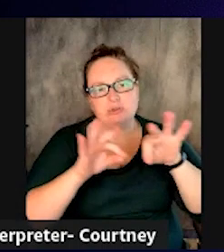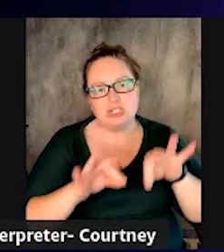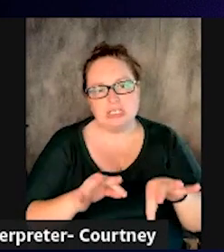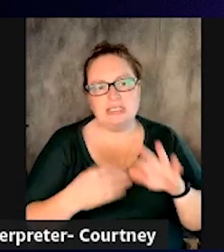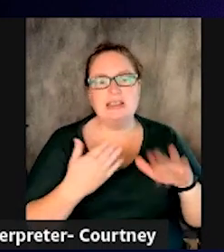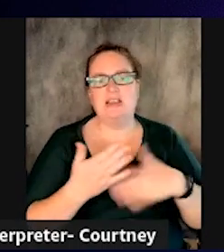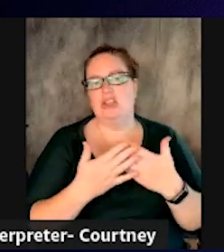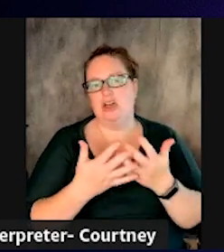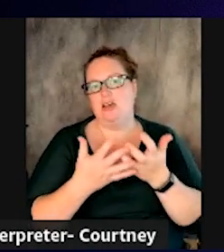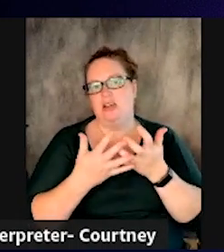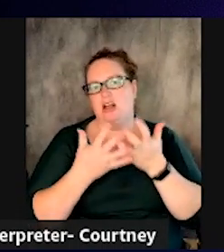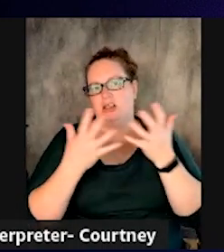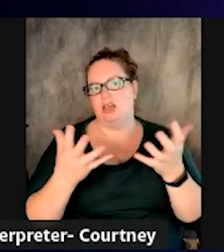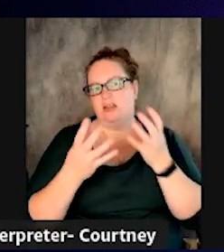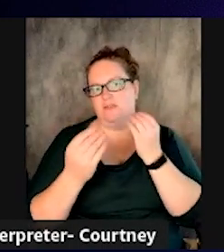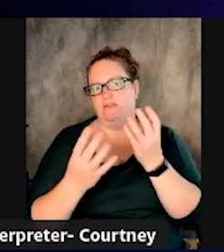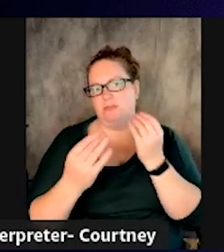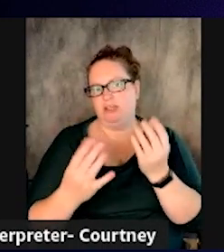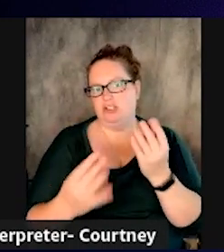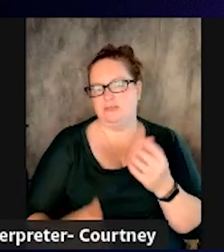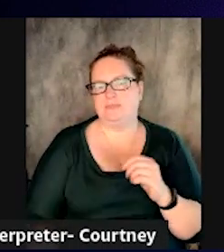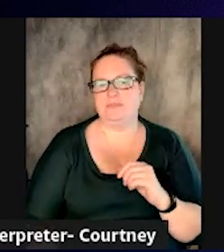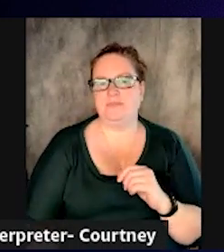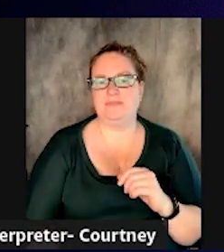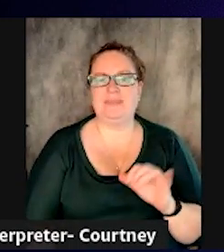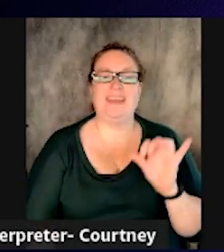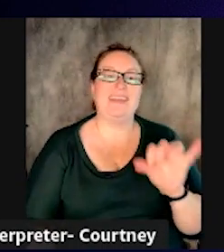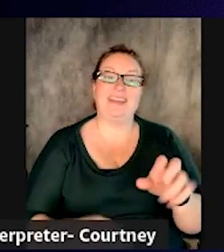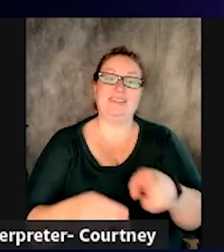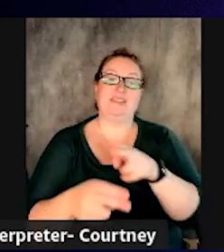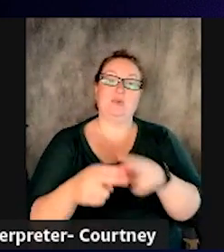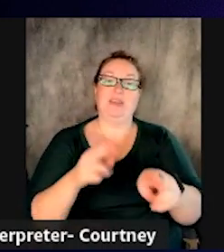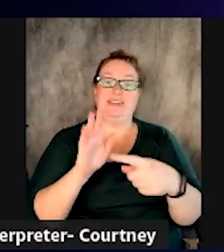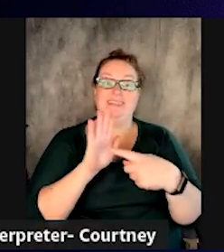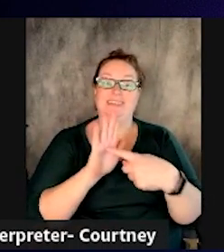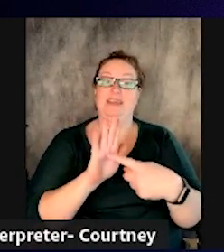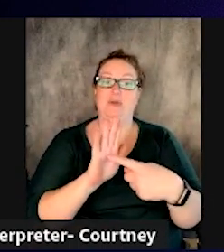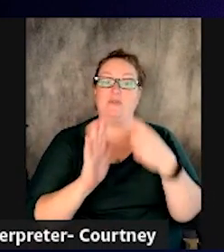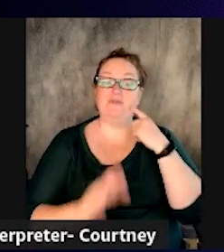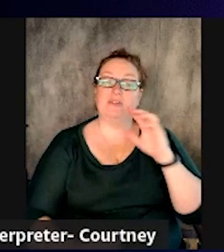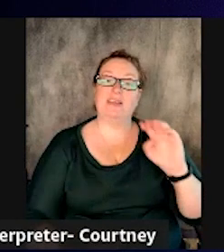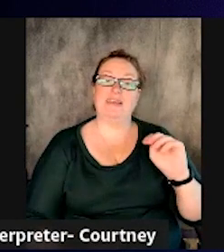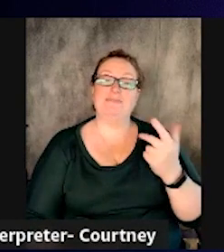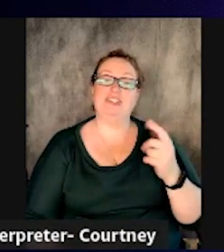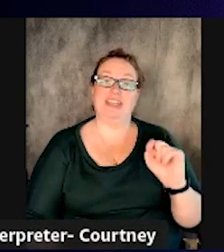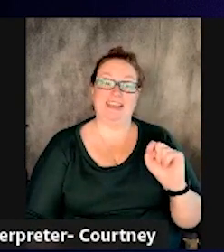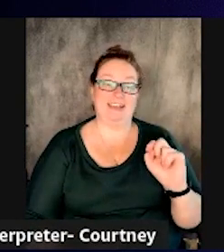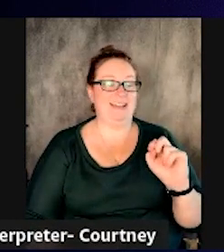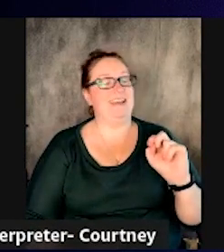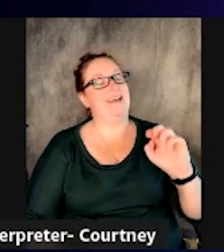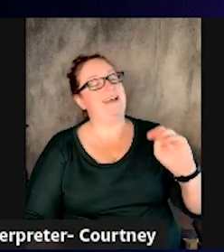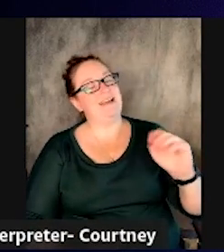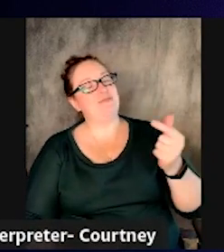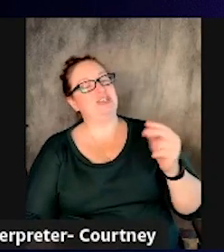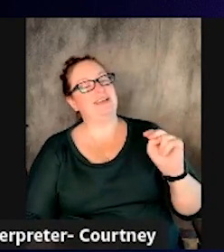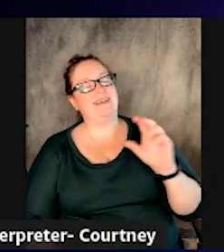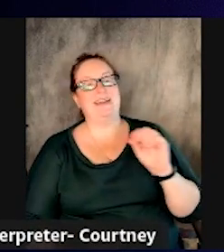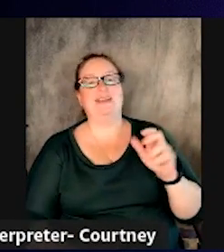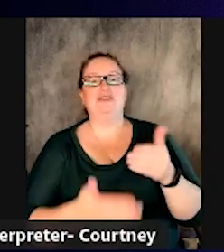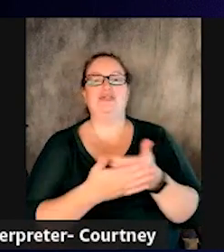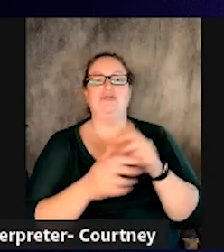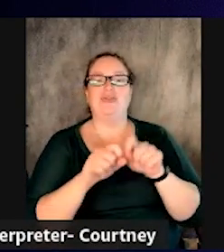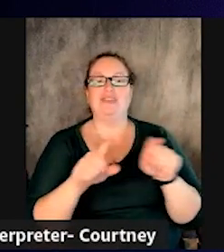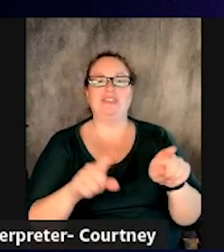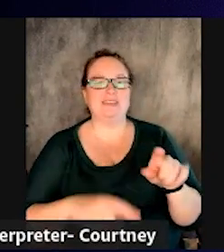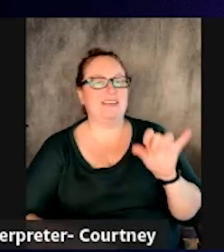information. So that's a quick demo of MGN and the new launches. That's super cool, Ahuva, because I'm